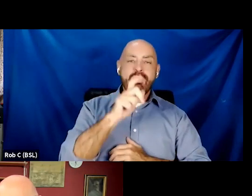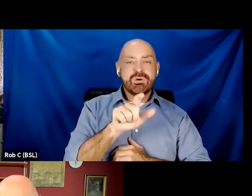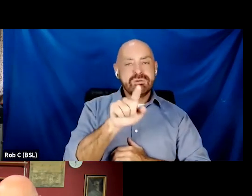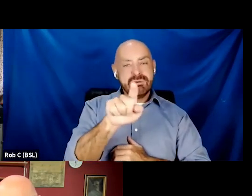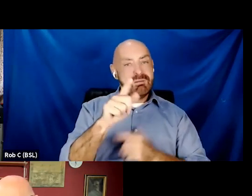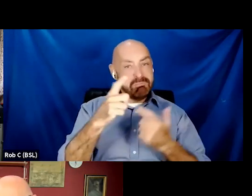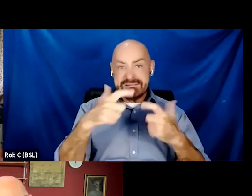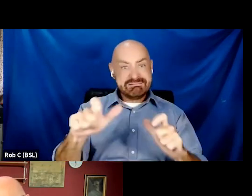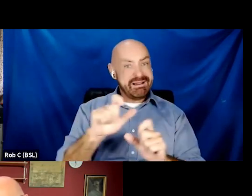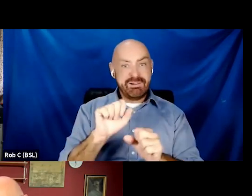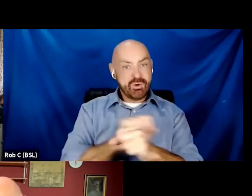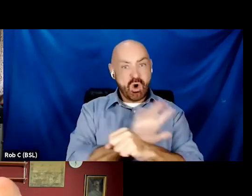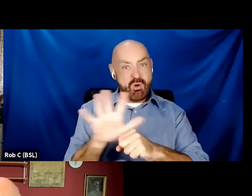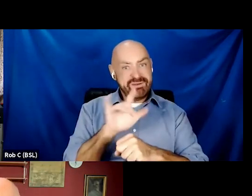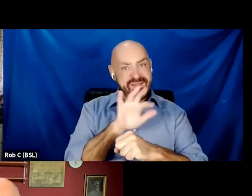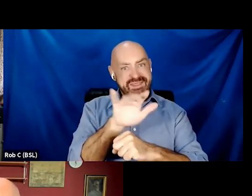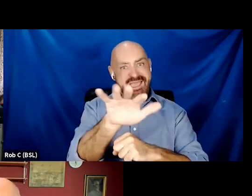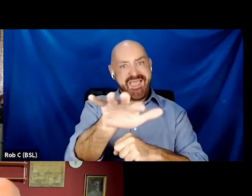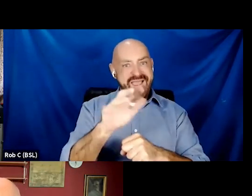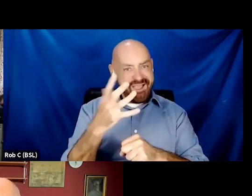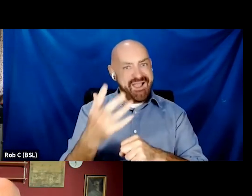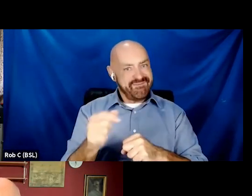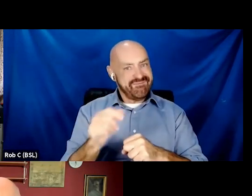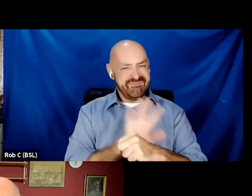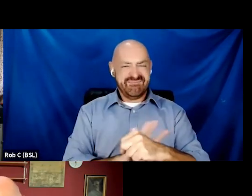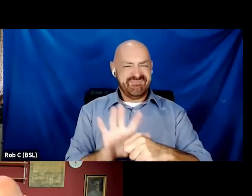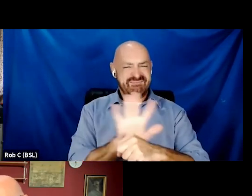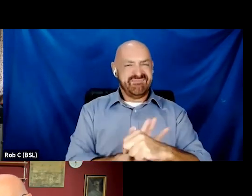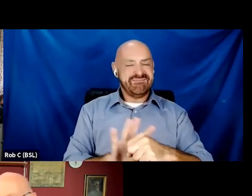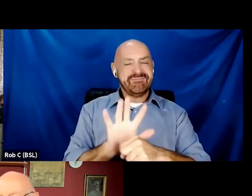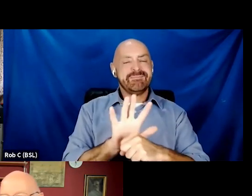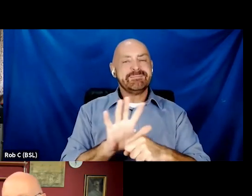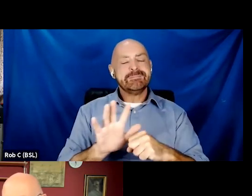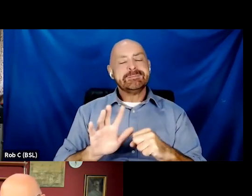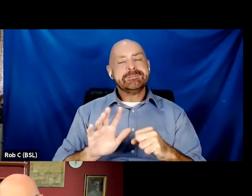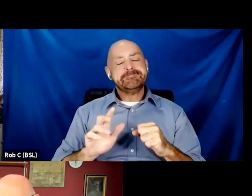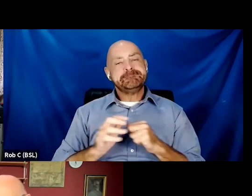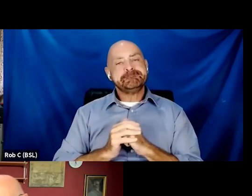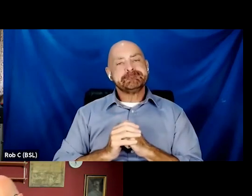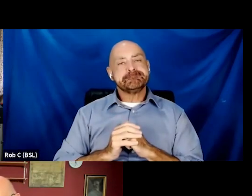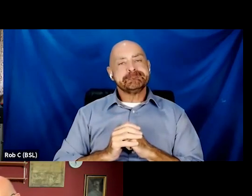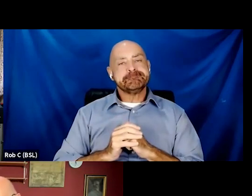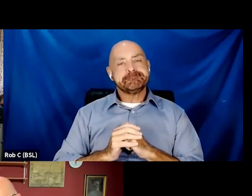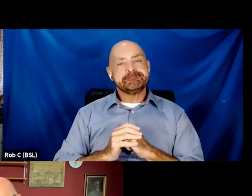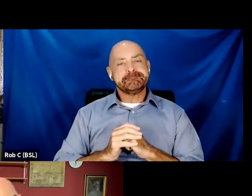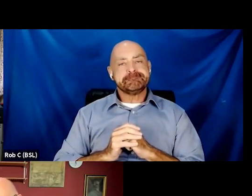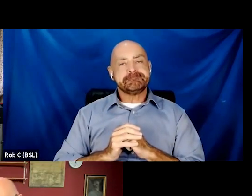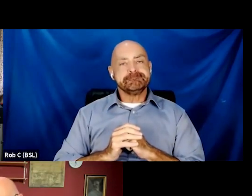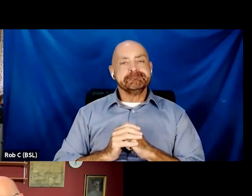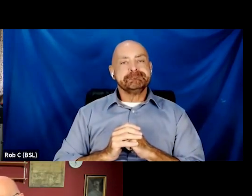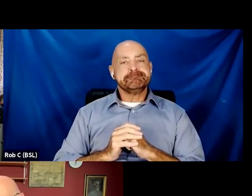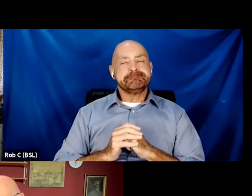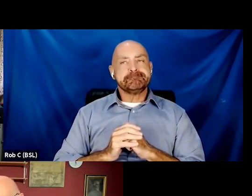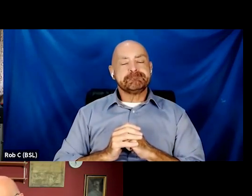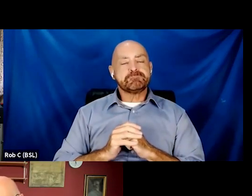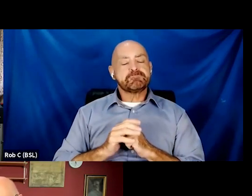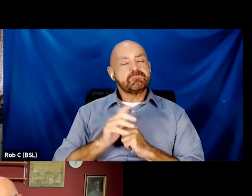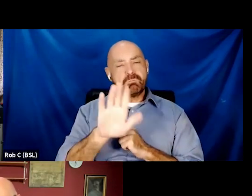there, and and we'll watch people having a distance from each